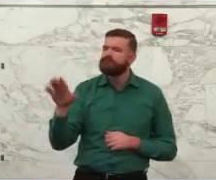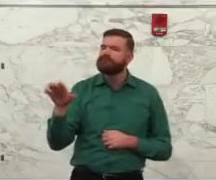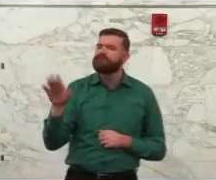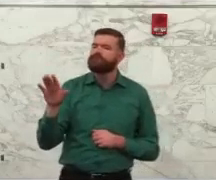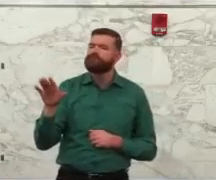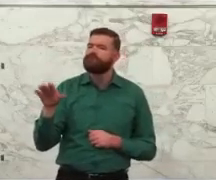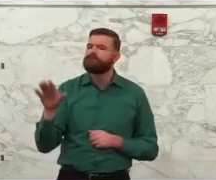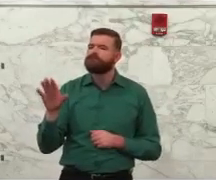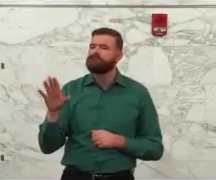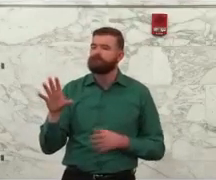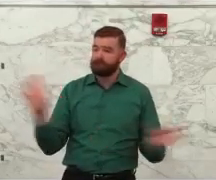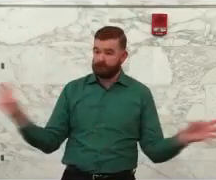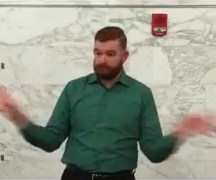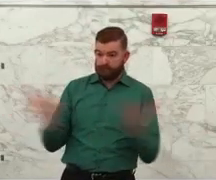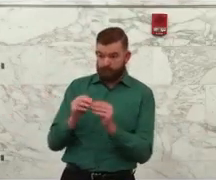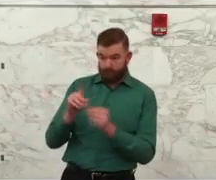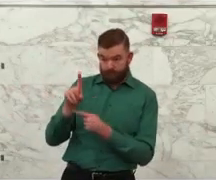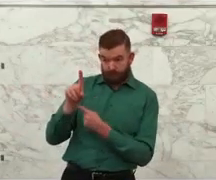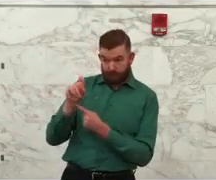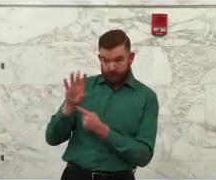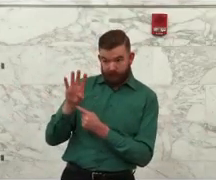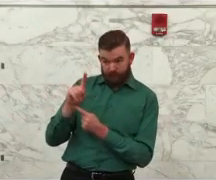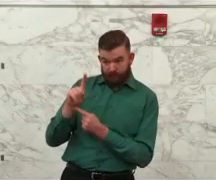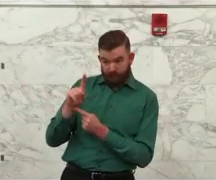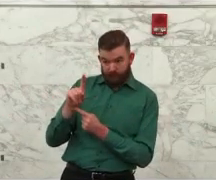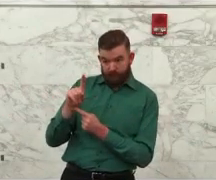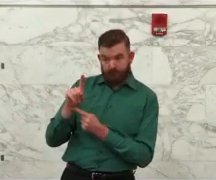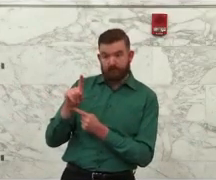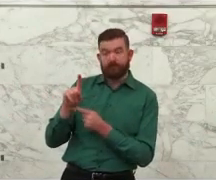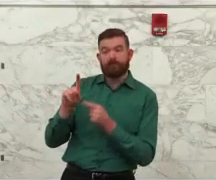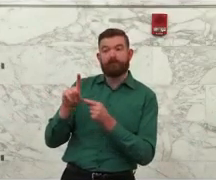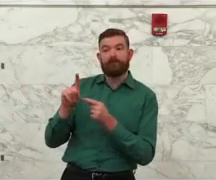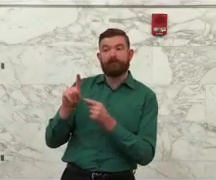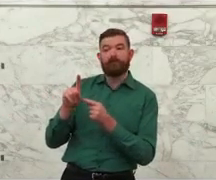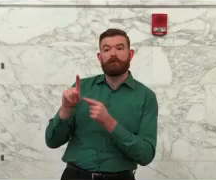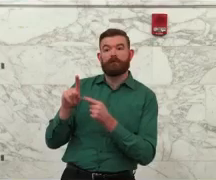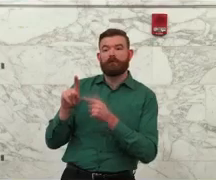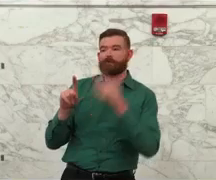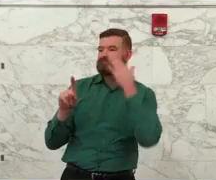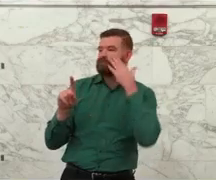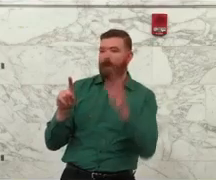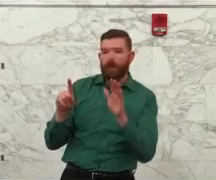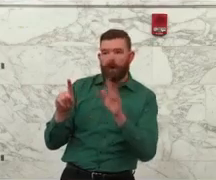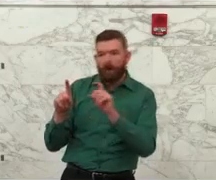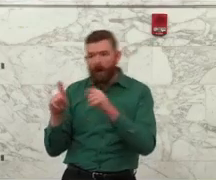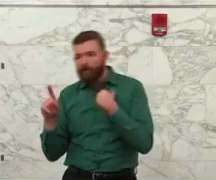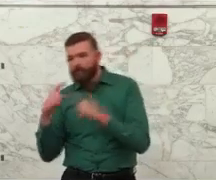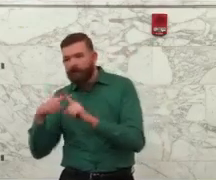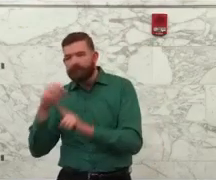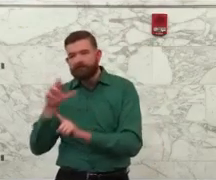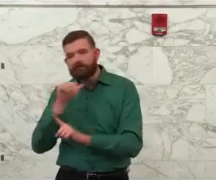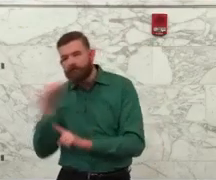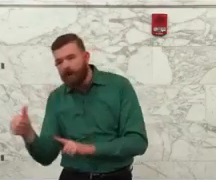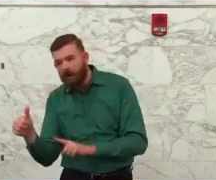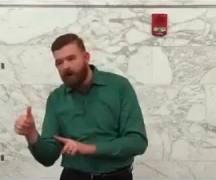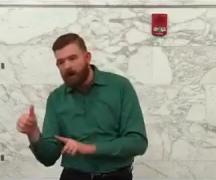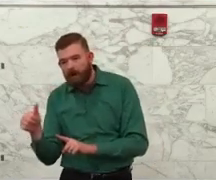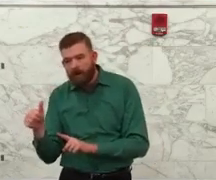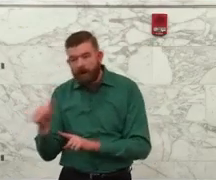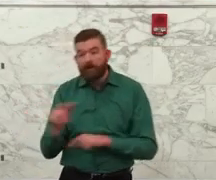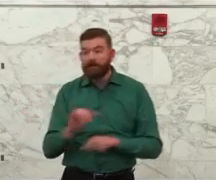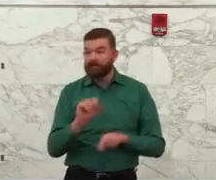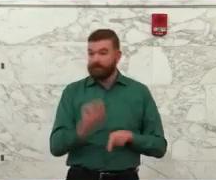of 140 unknowns out of our 1,327. Salem County continues to be the one county where we don't have a reported